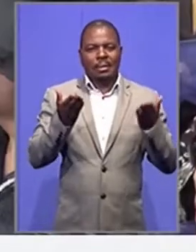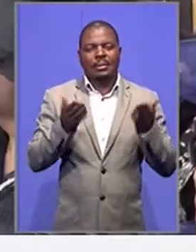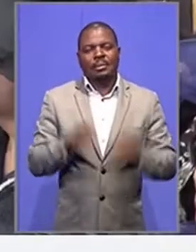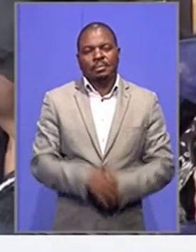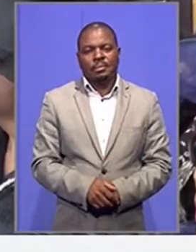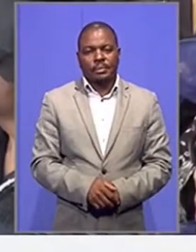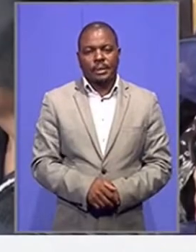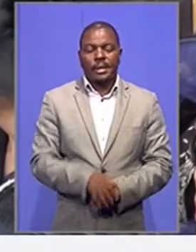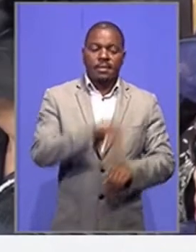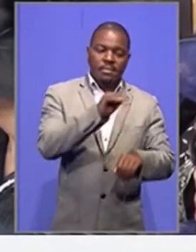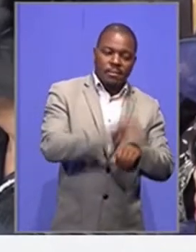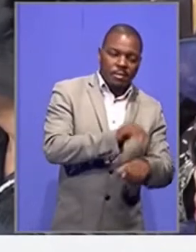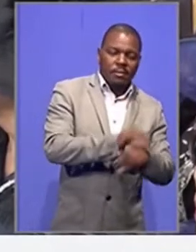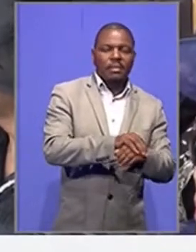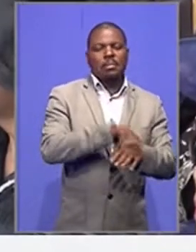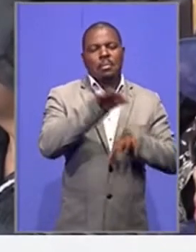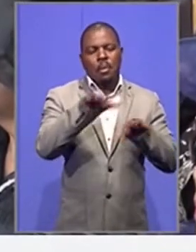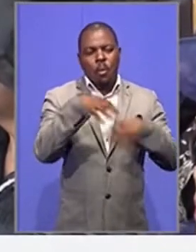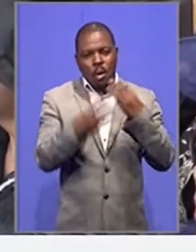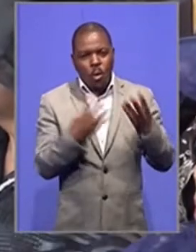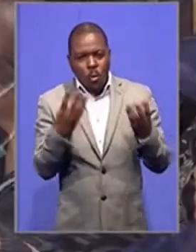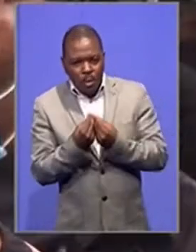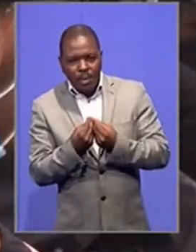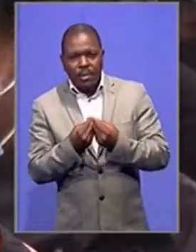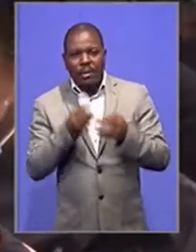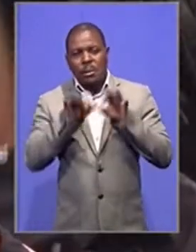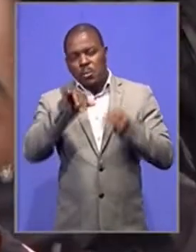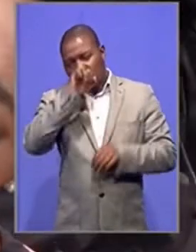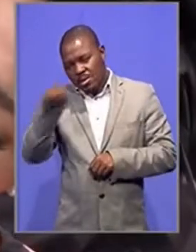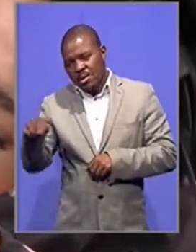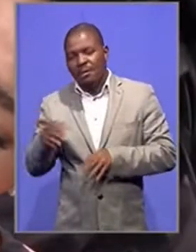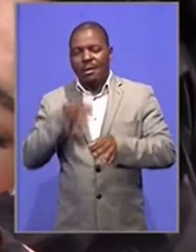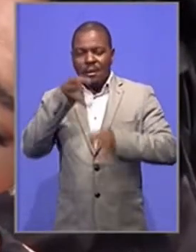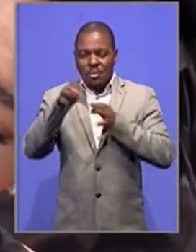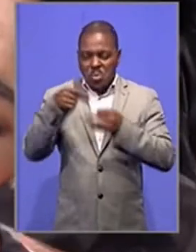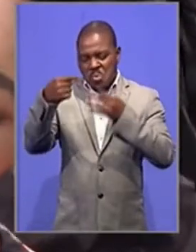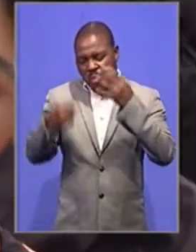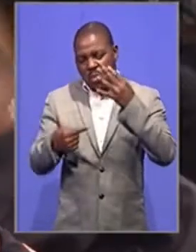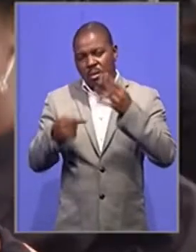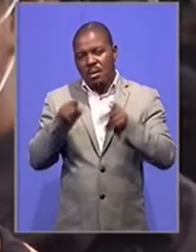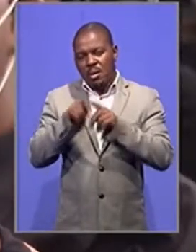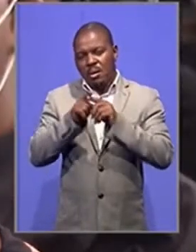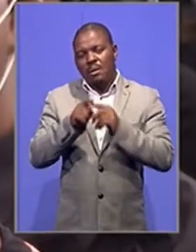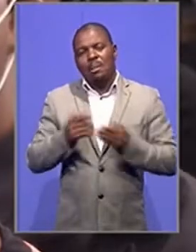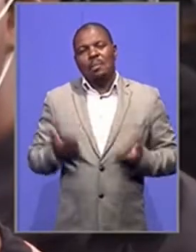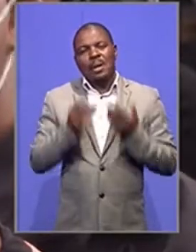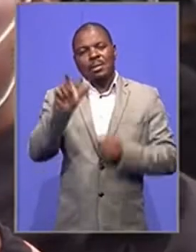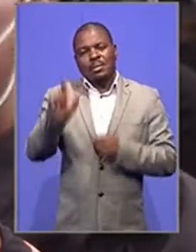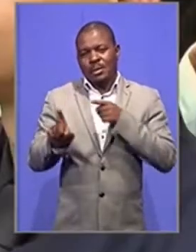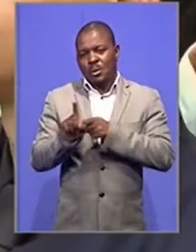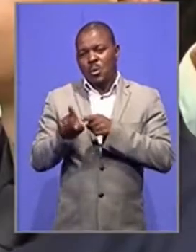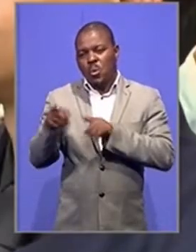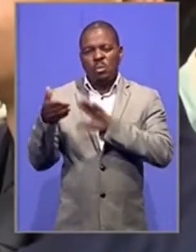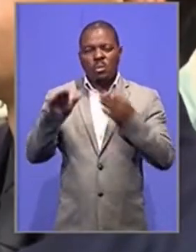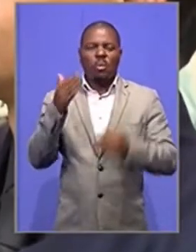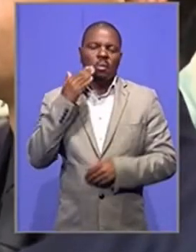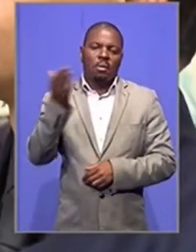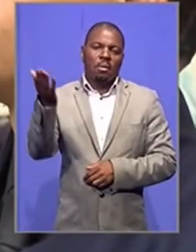moo ditsala badirimmogo le bao ba mo ratang ba tlhalositseng mmegadikgang le mogasi Kuli Roberts yo o tlhokafetseng beke